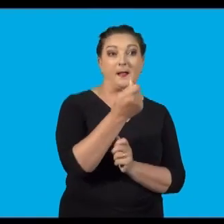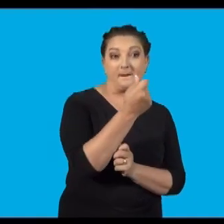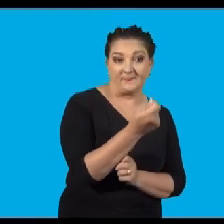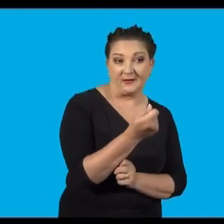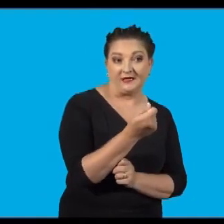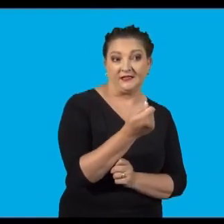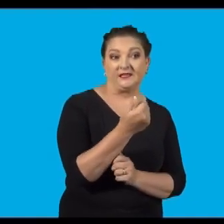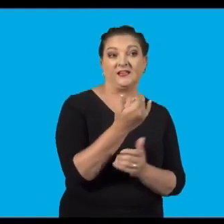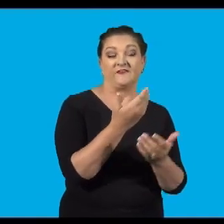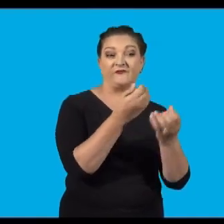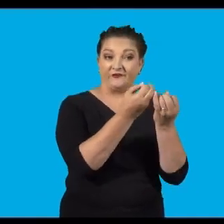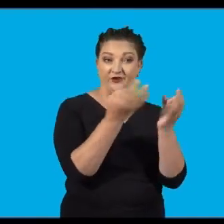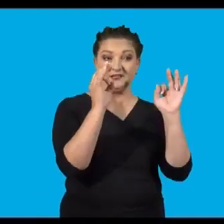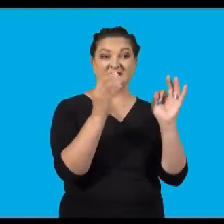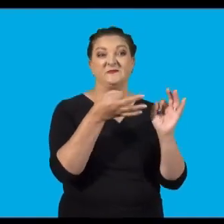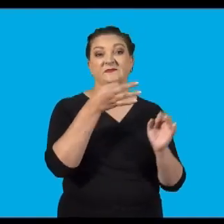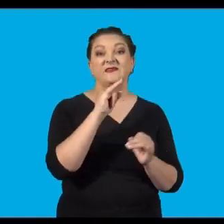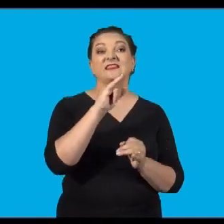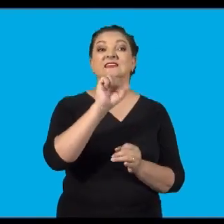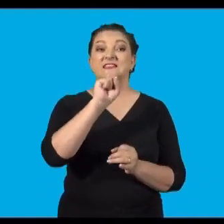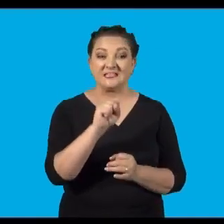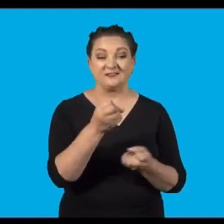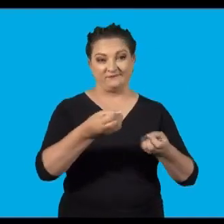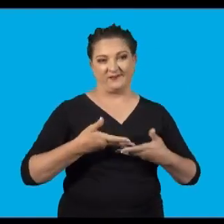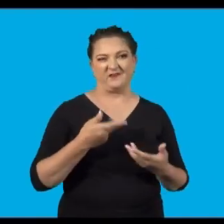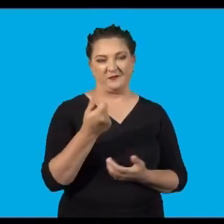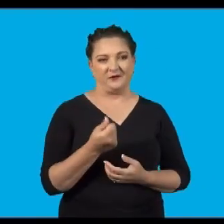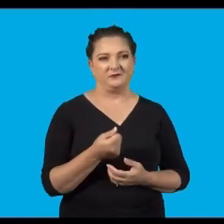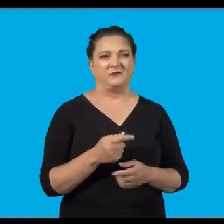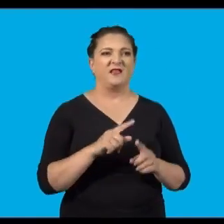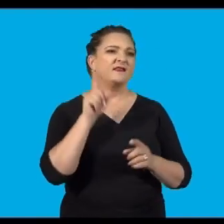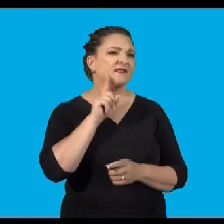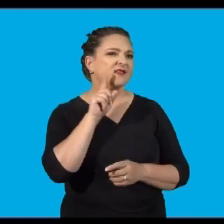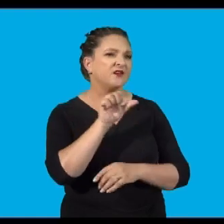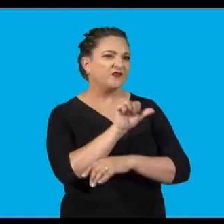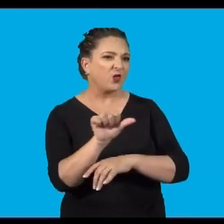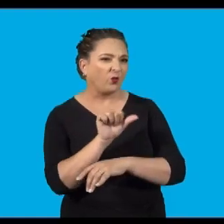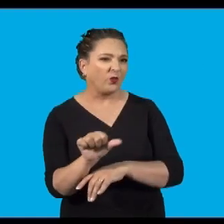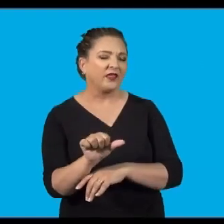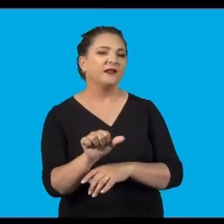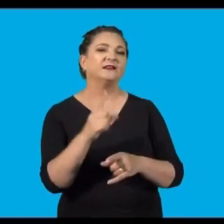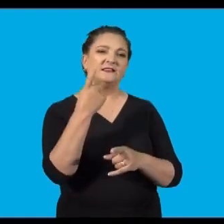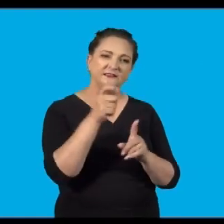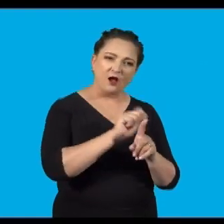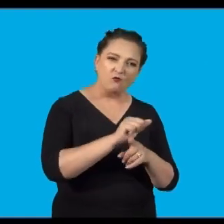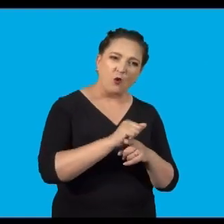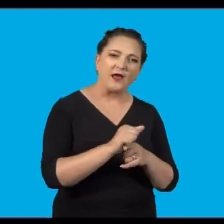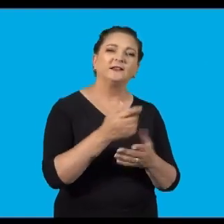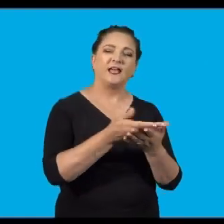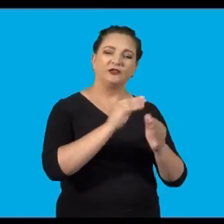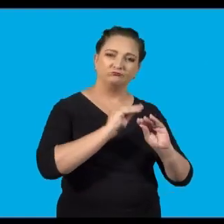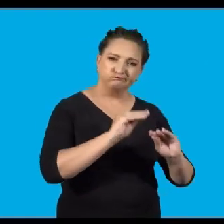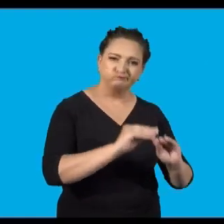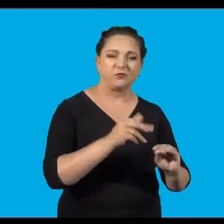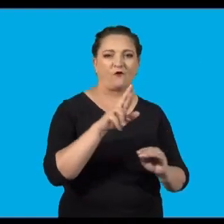by money, all right? Robert is training someone every week. Every week, someone is being